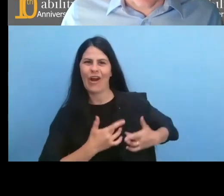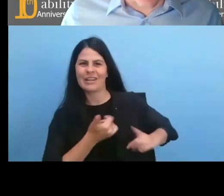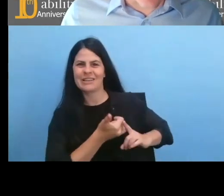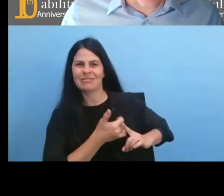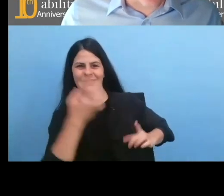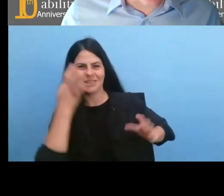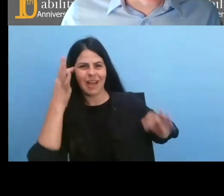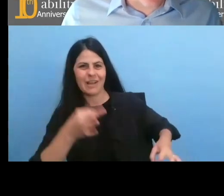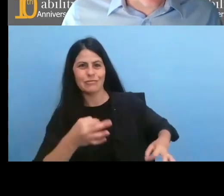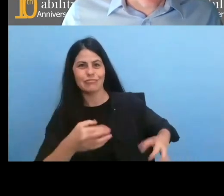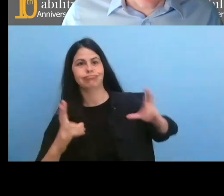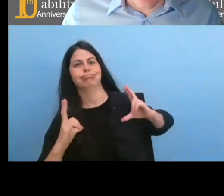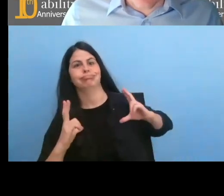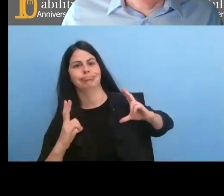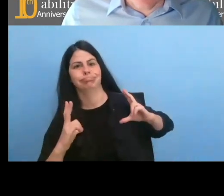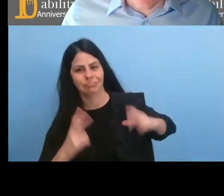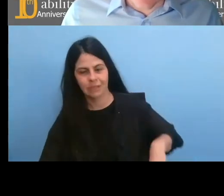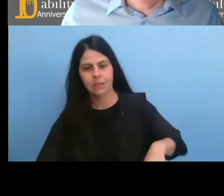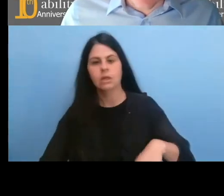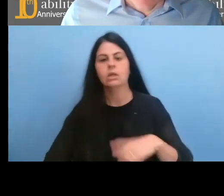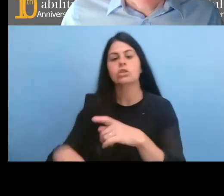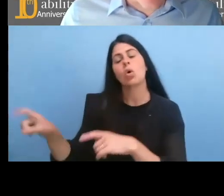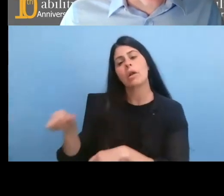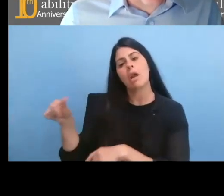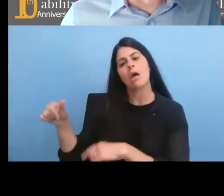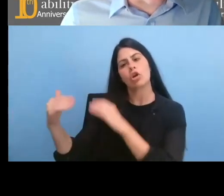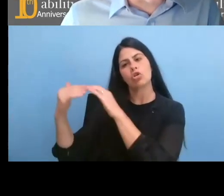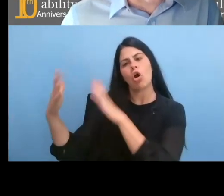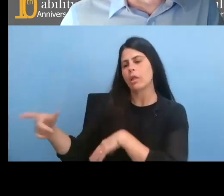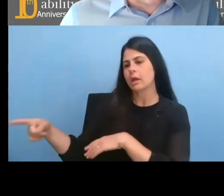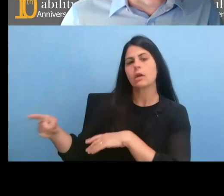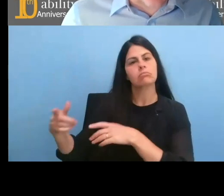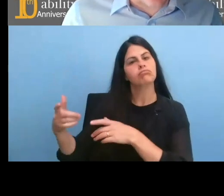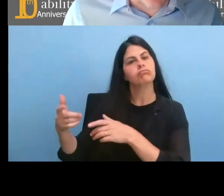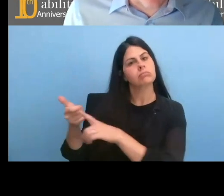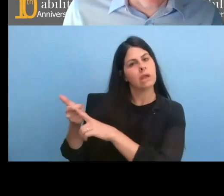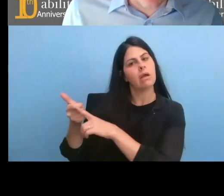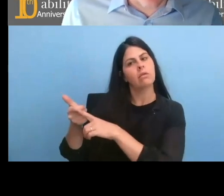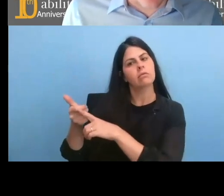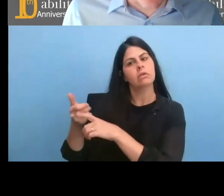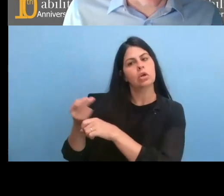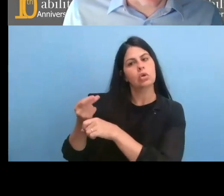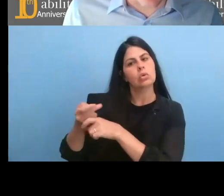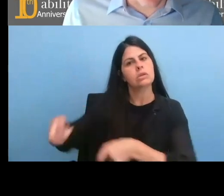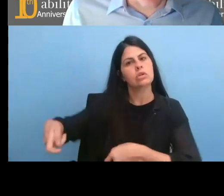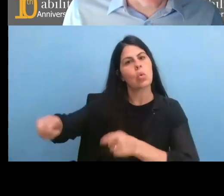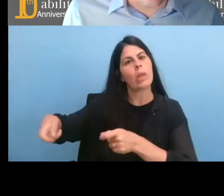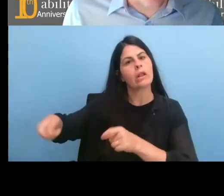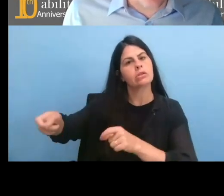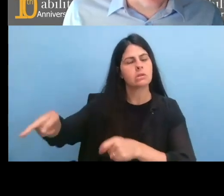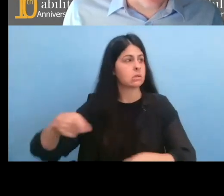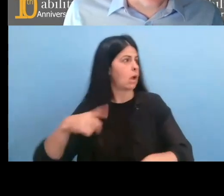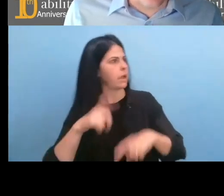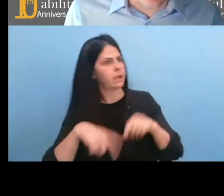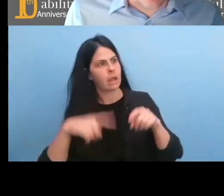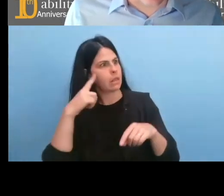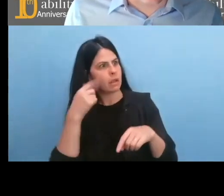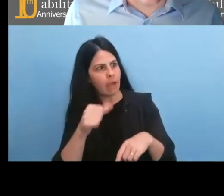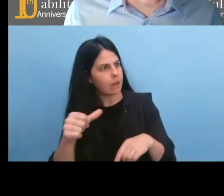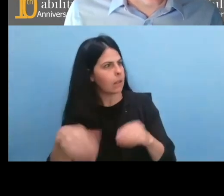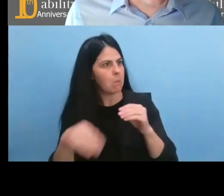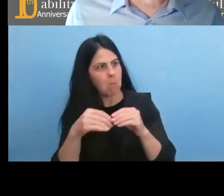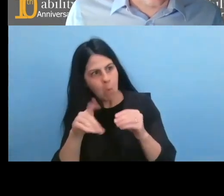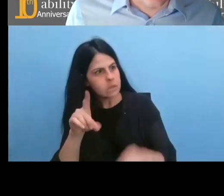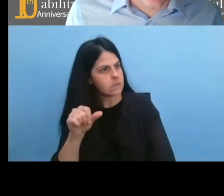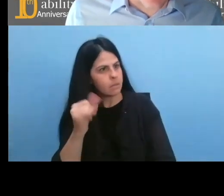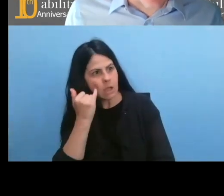who utilizes a wheelchair, and he said, I can't think of anything more disabling than having your device fail and ending